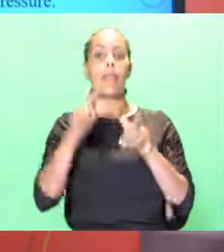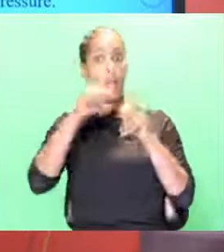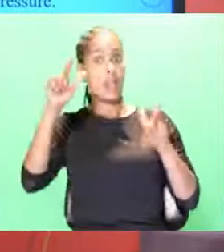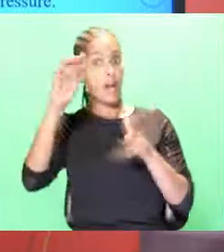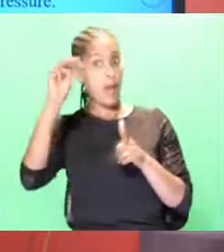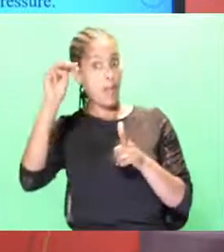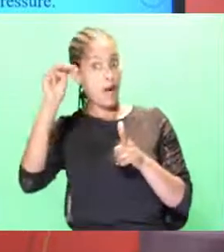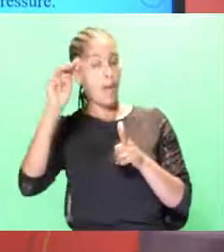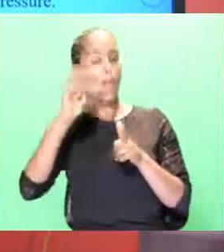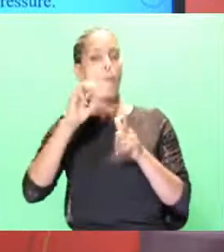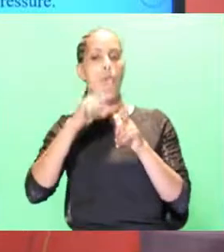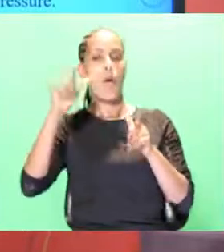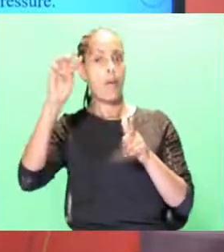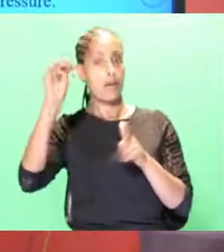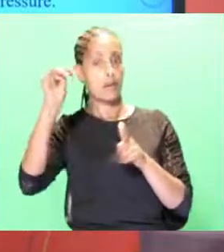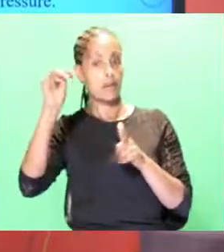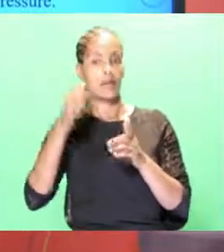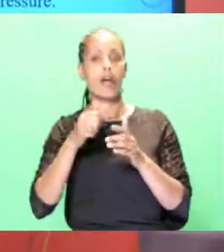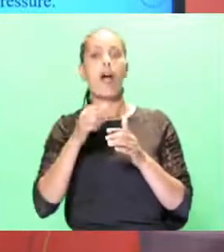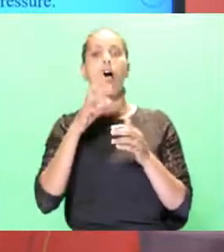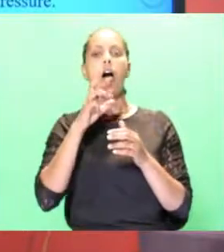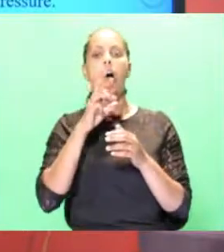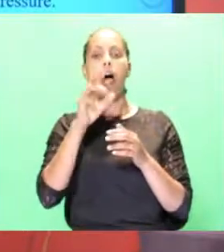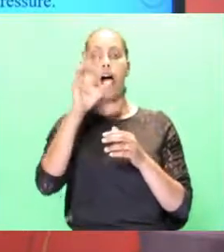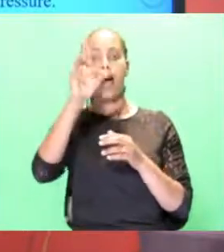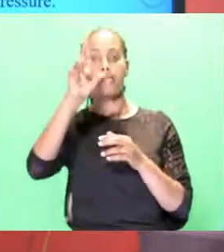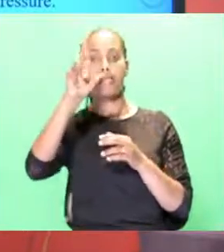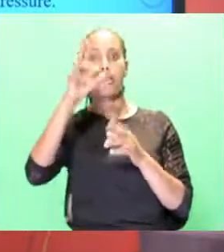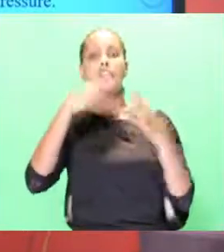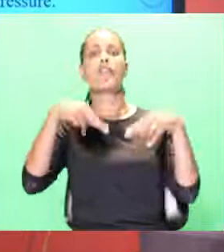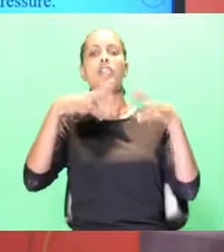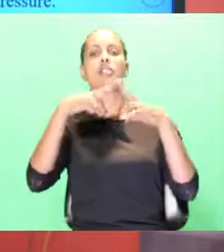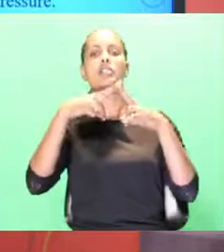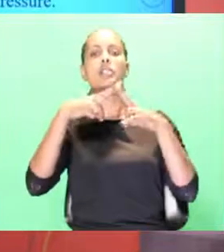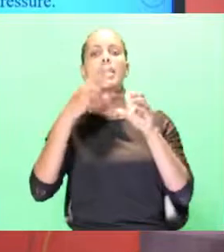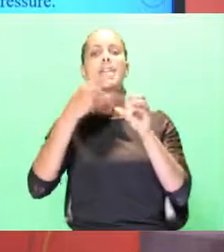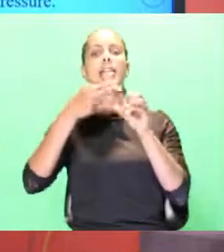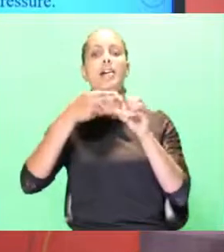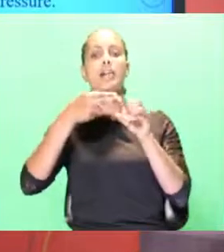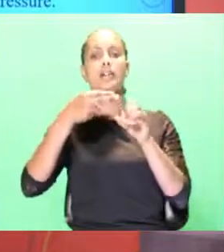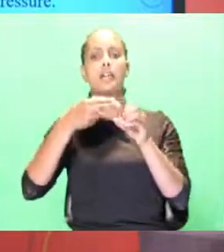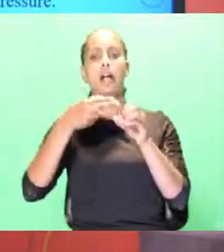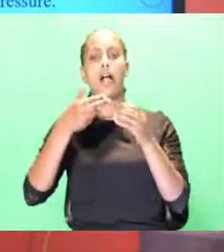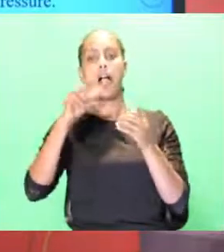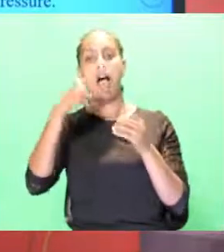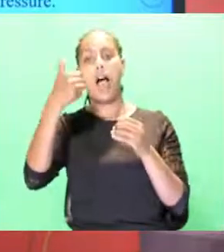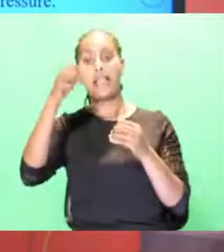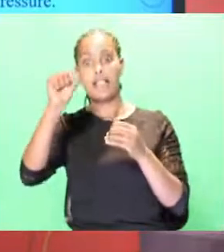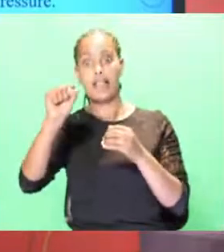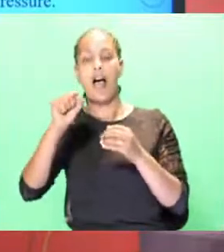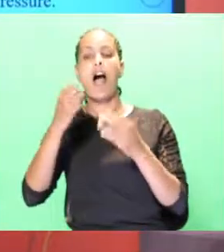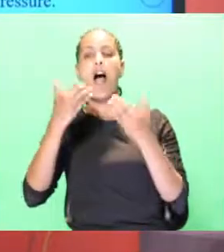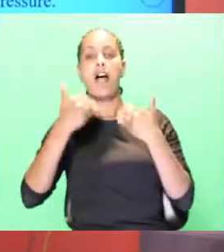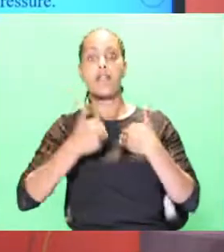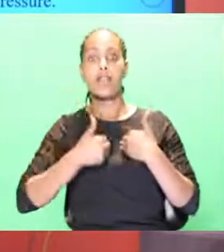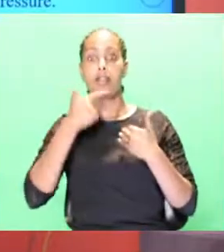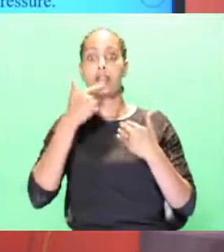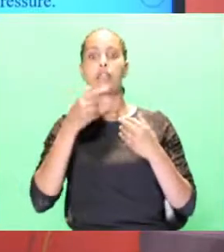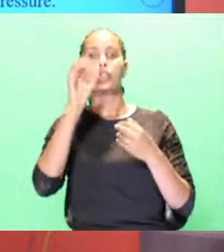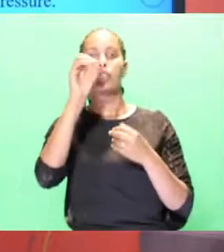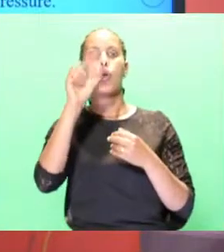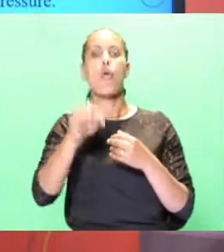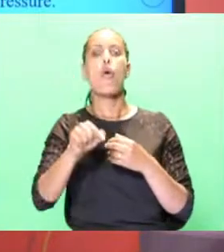Capital M is molarity of the solution. R is universal gas constant having a volume R